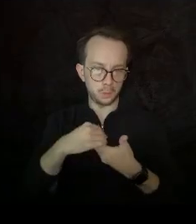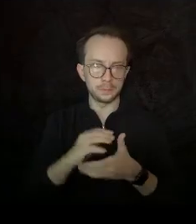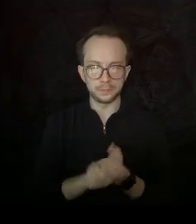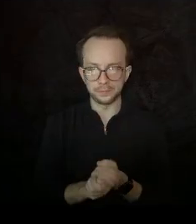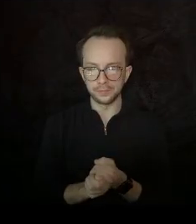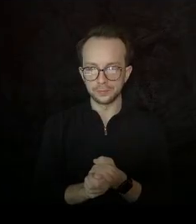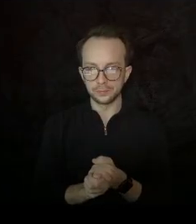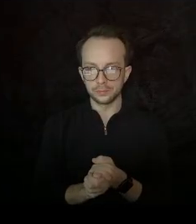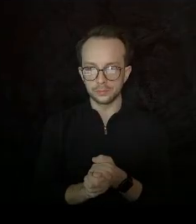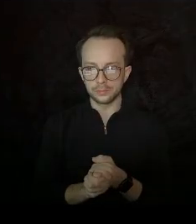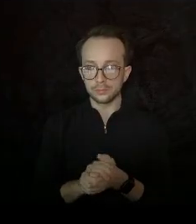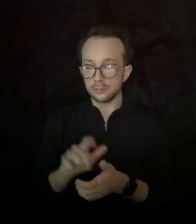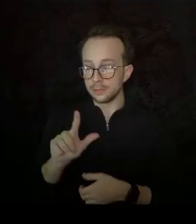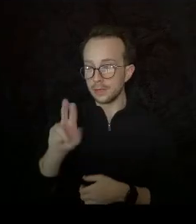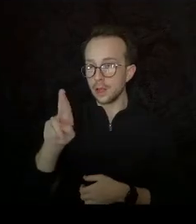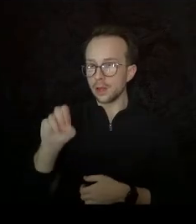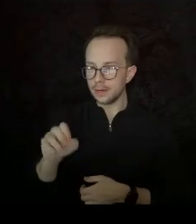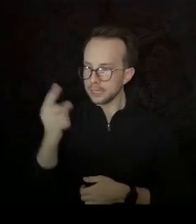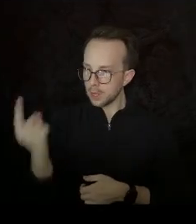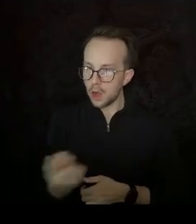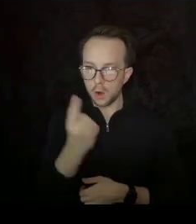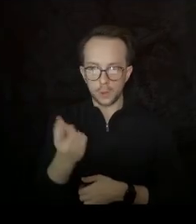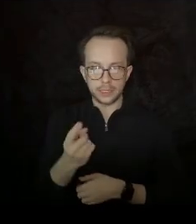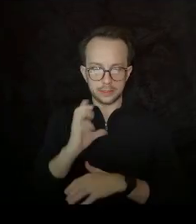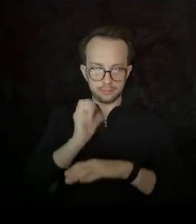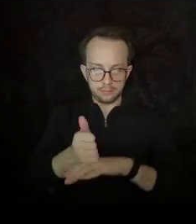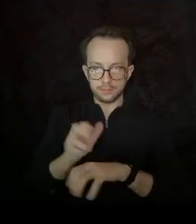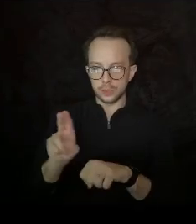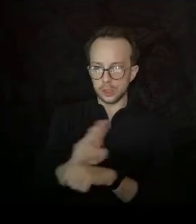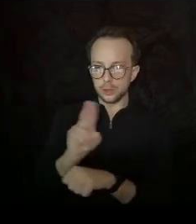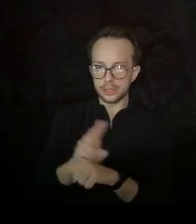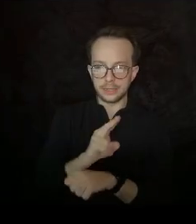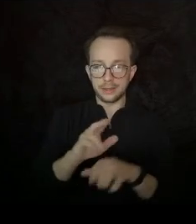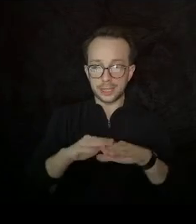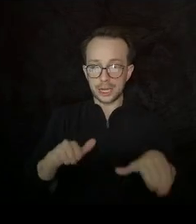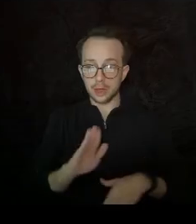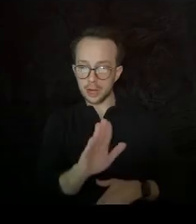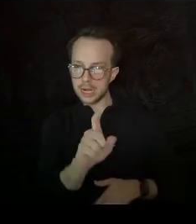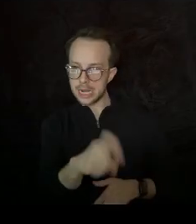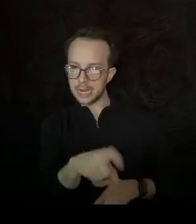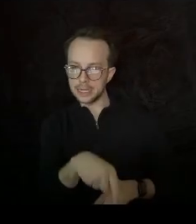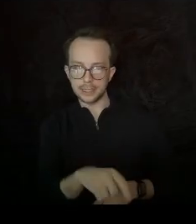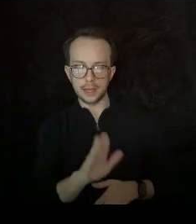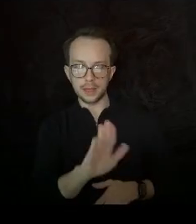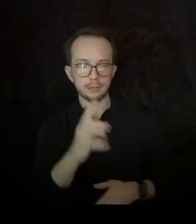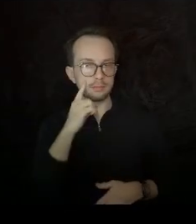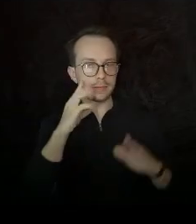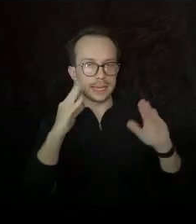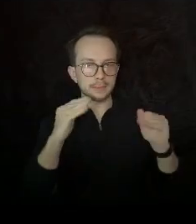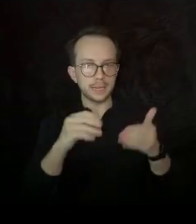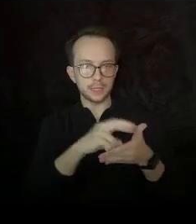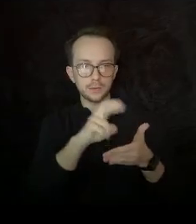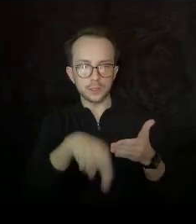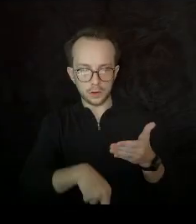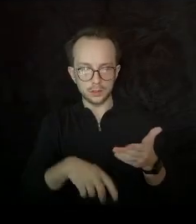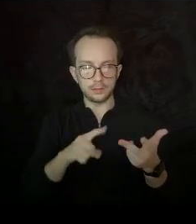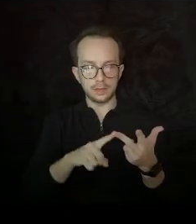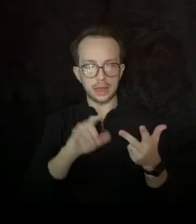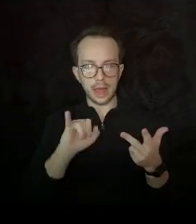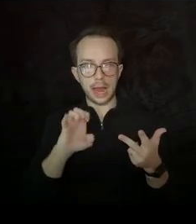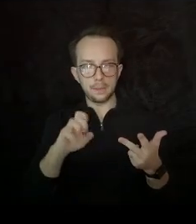The LRE is always based on the child's needs, the child's expected outcomes, and the